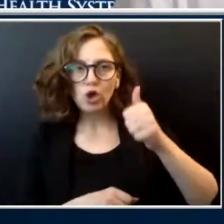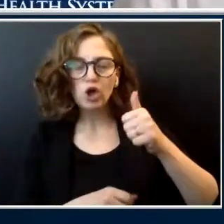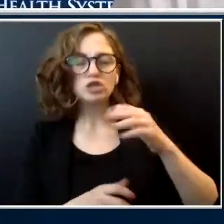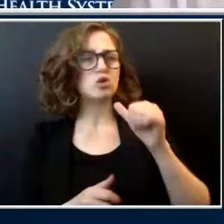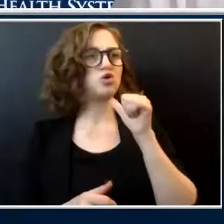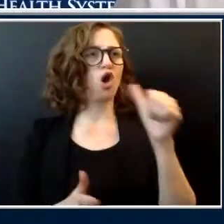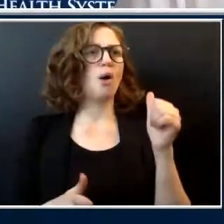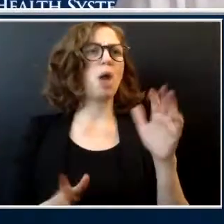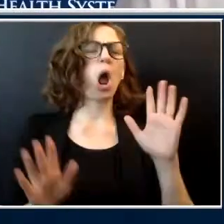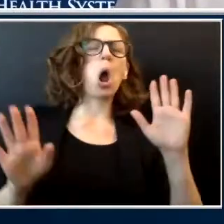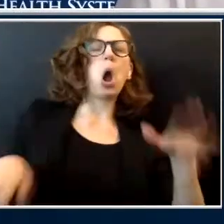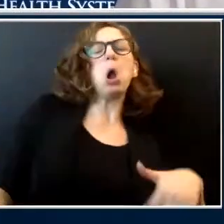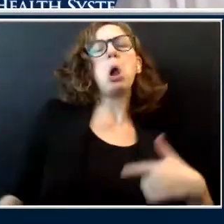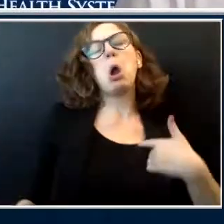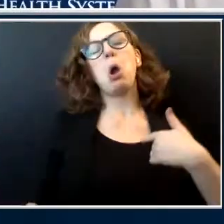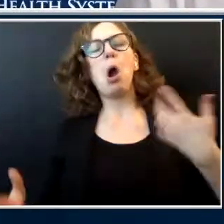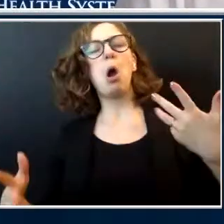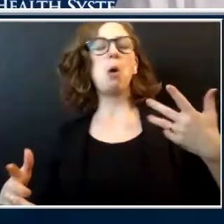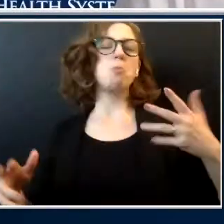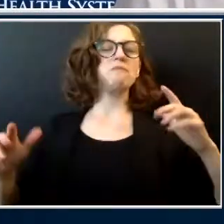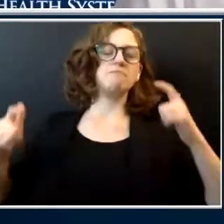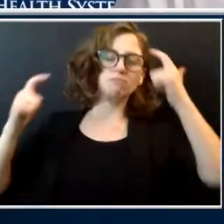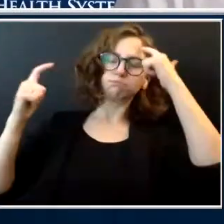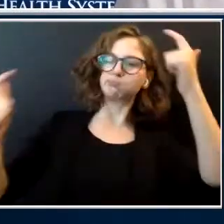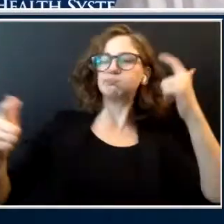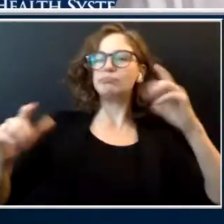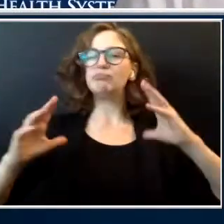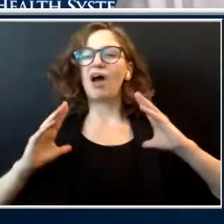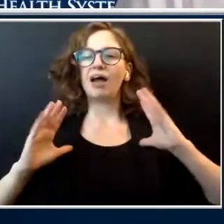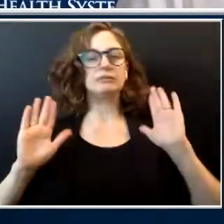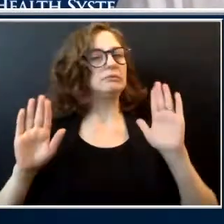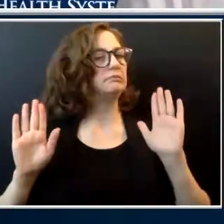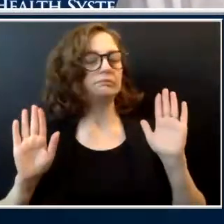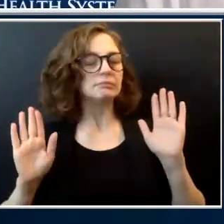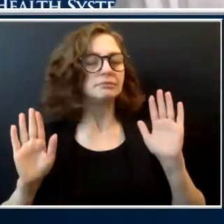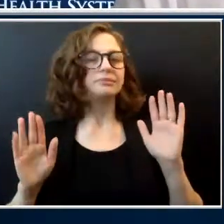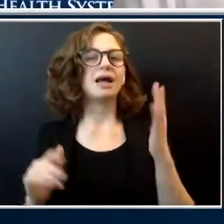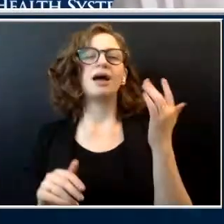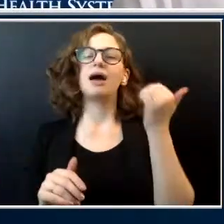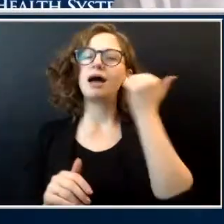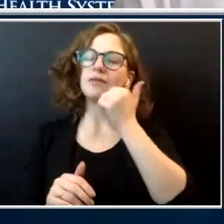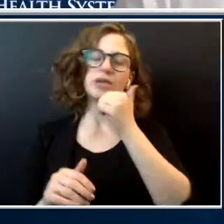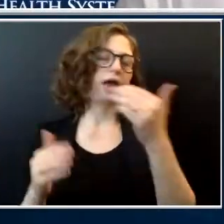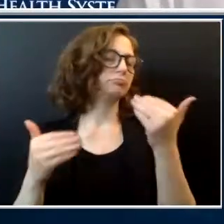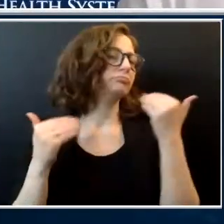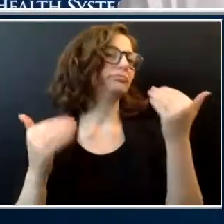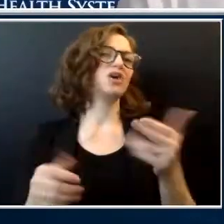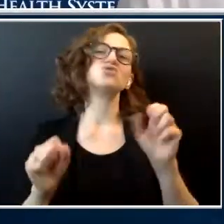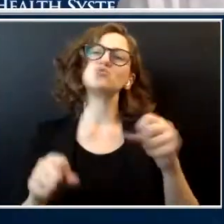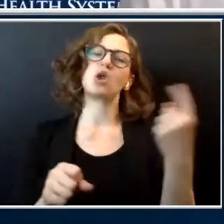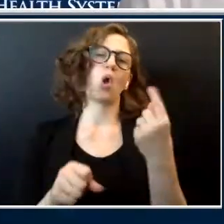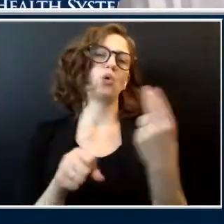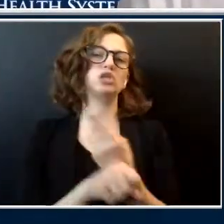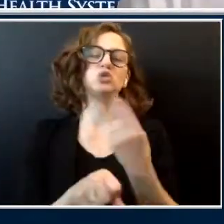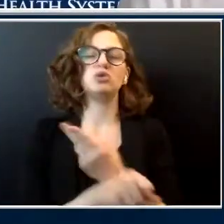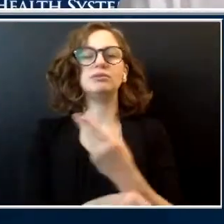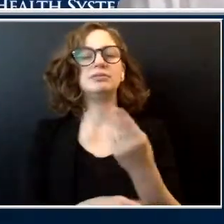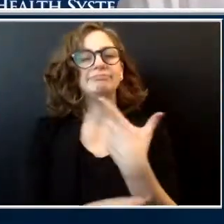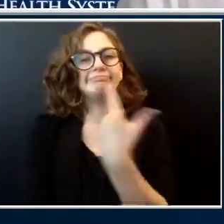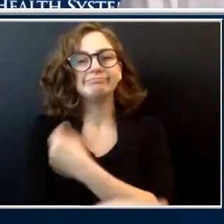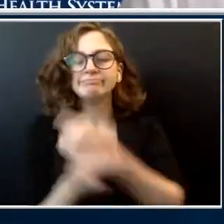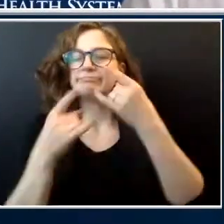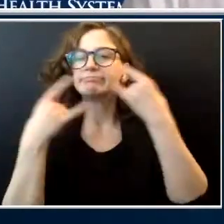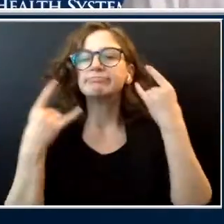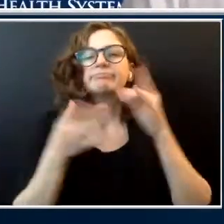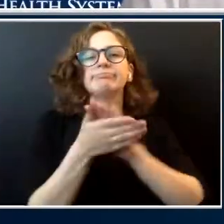continue to keep you safe wherever you go, even until this moment and every day going forward. And also remember, vaccination is both safe